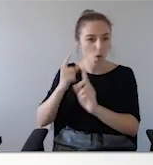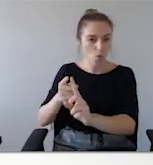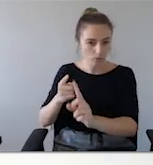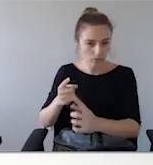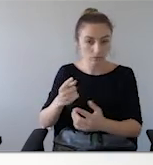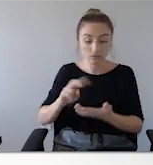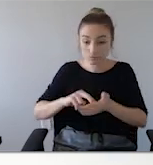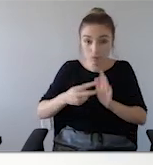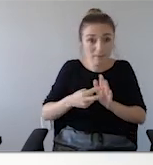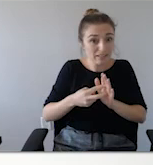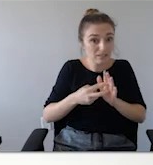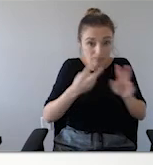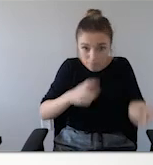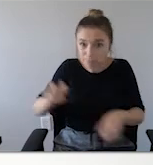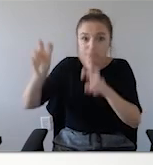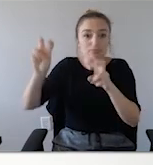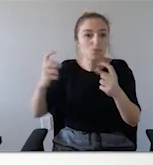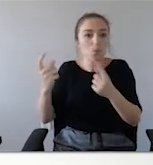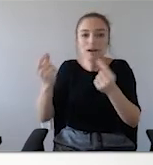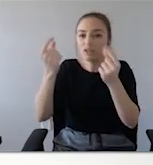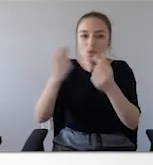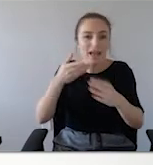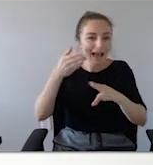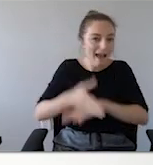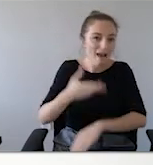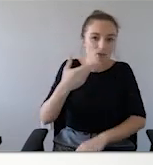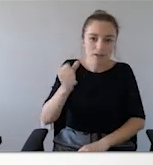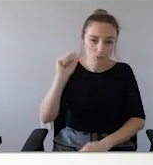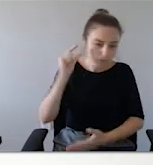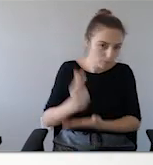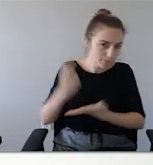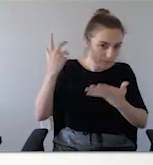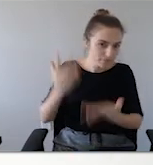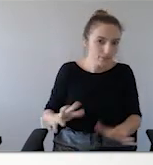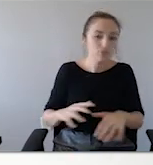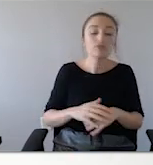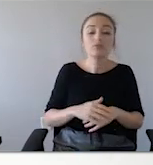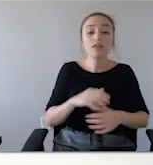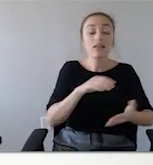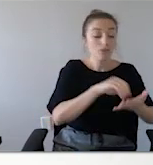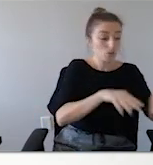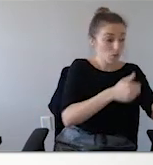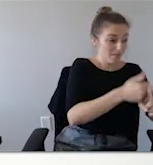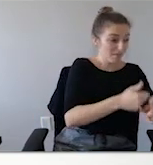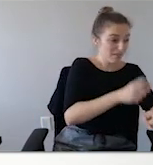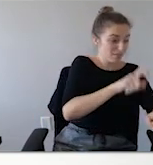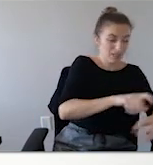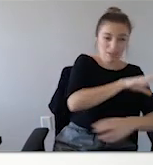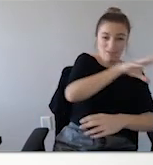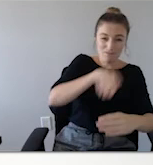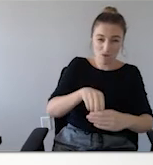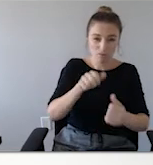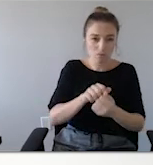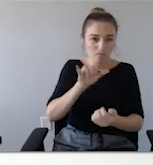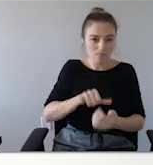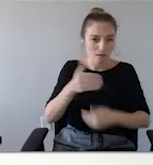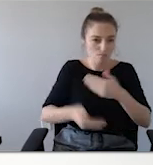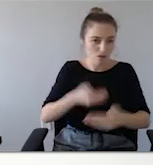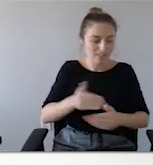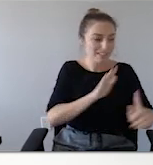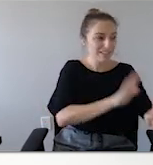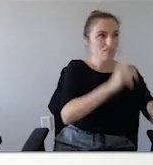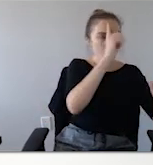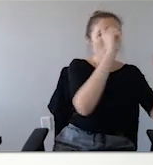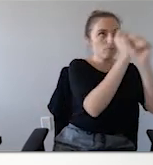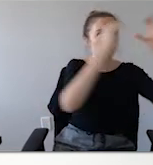student's involvement. The student has to be part of that process. And again, it's irrelevant to me as